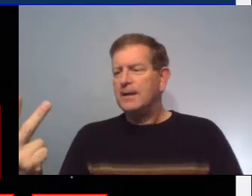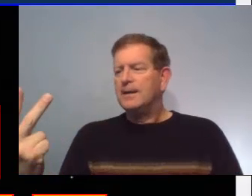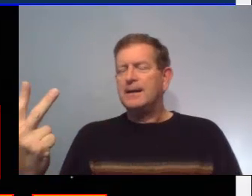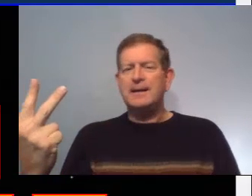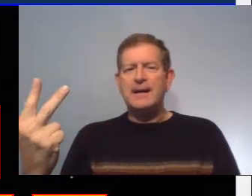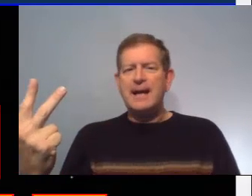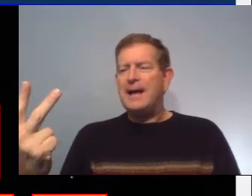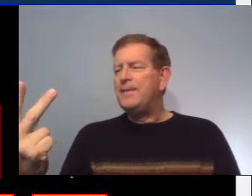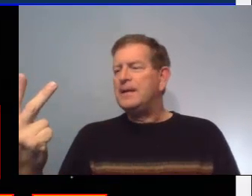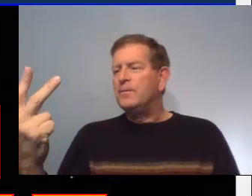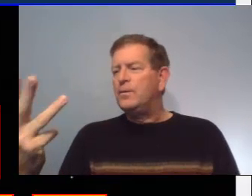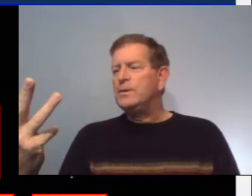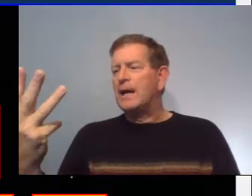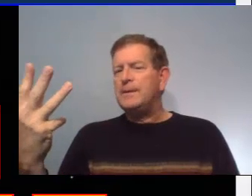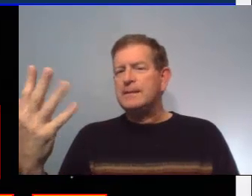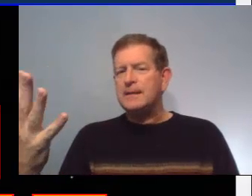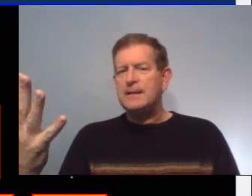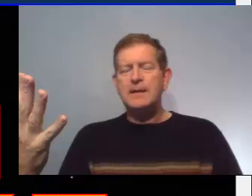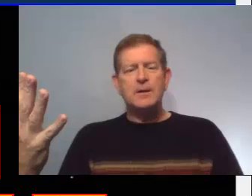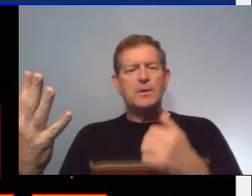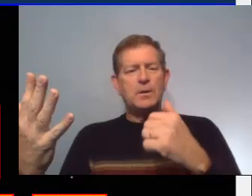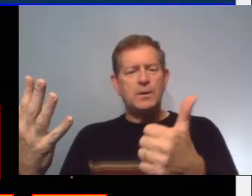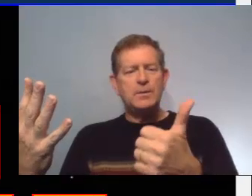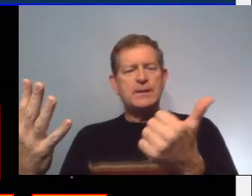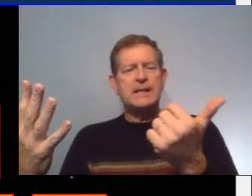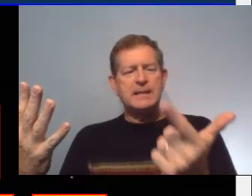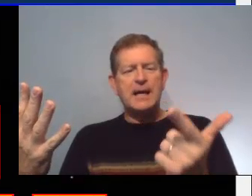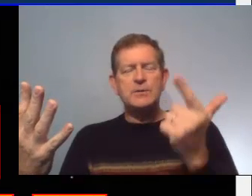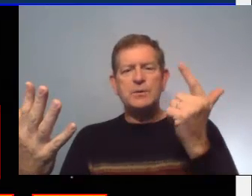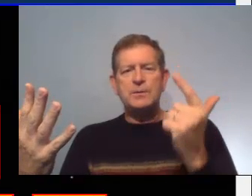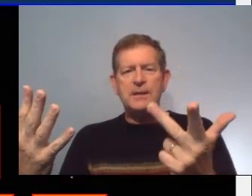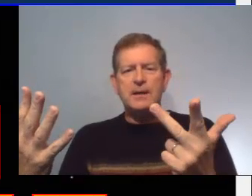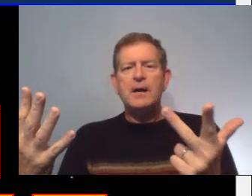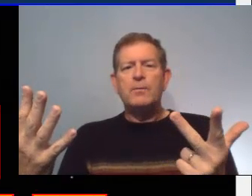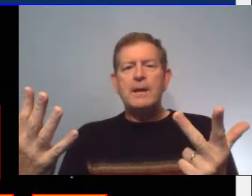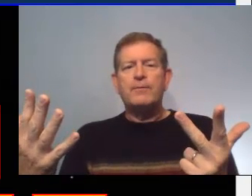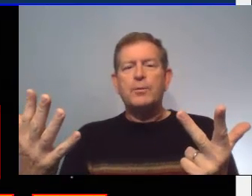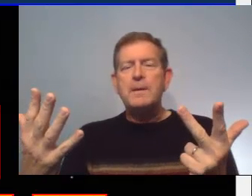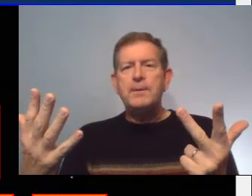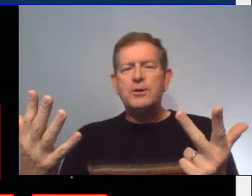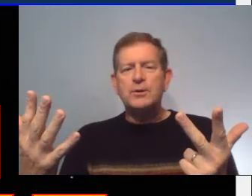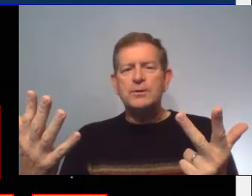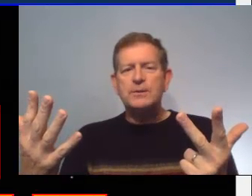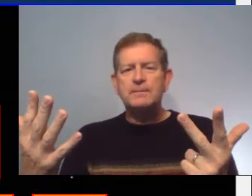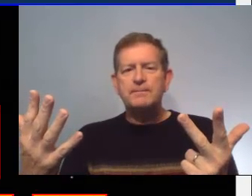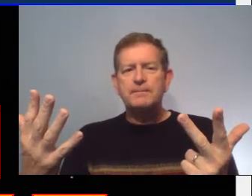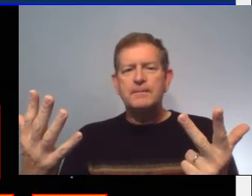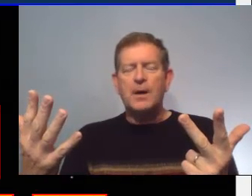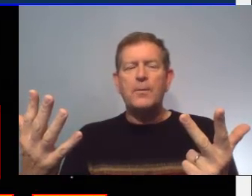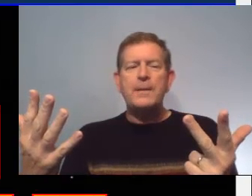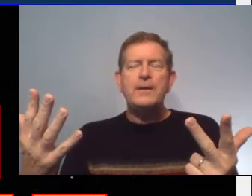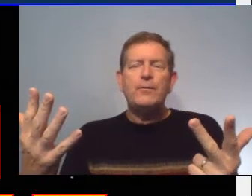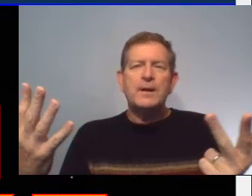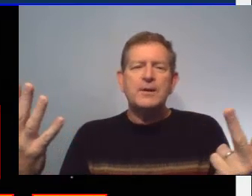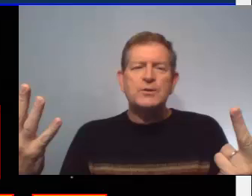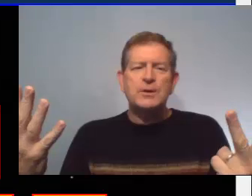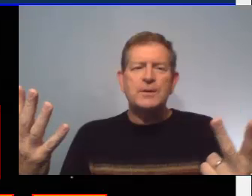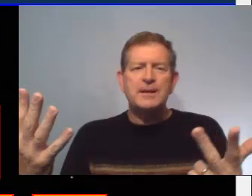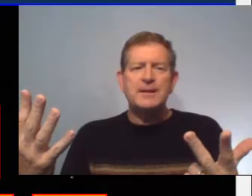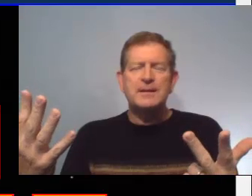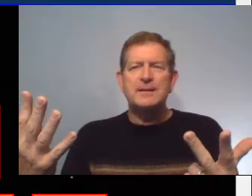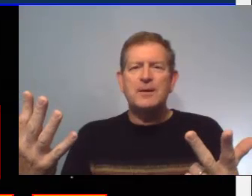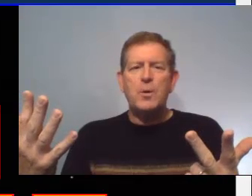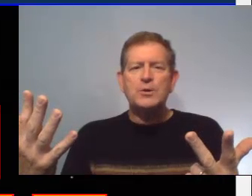cares? And then vous habitez aux États-Unis. We have 3 pictures. Although maybe if you want to